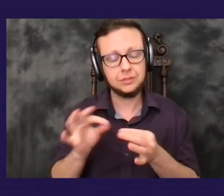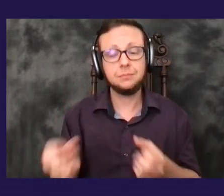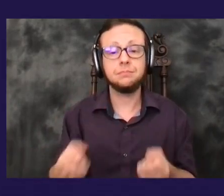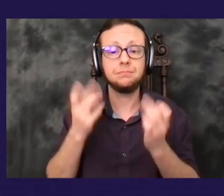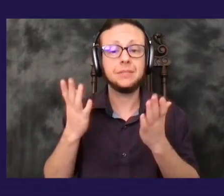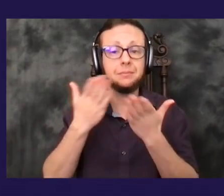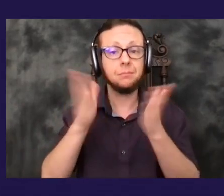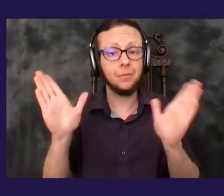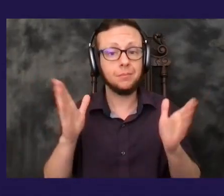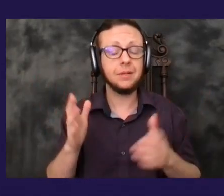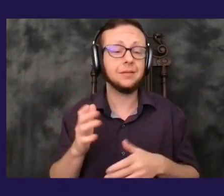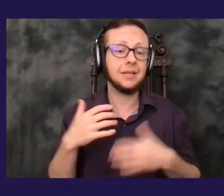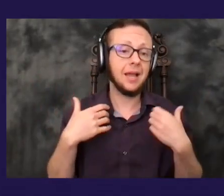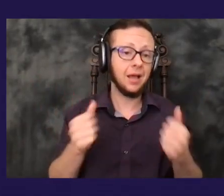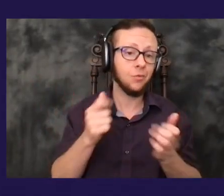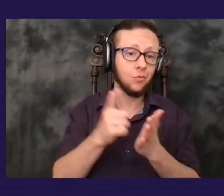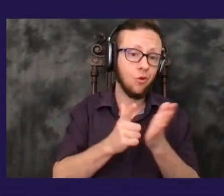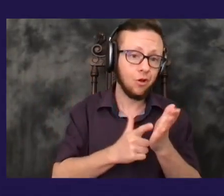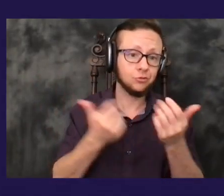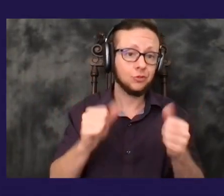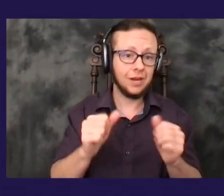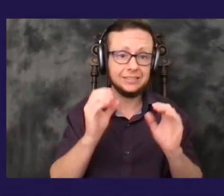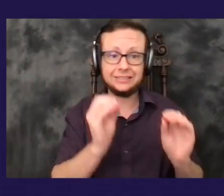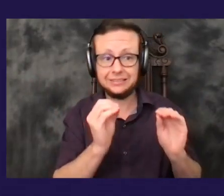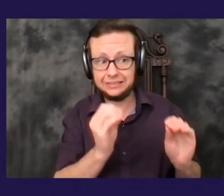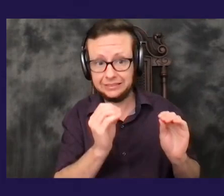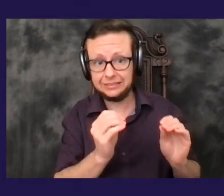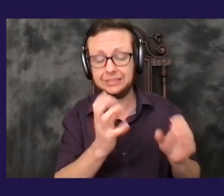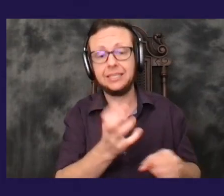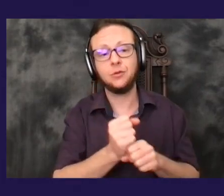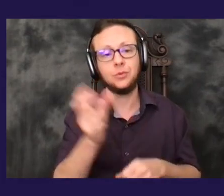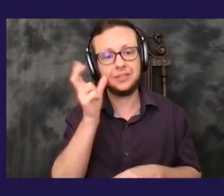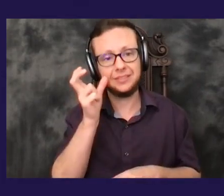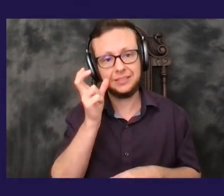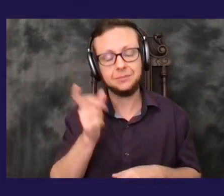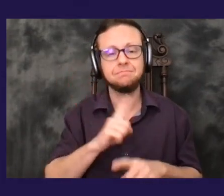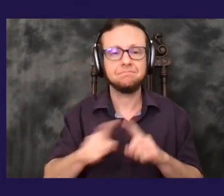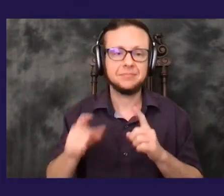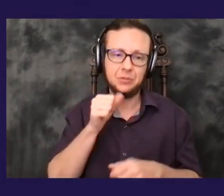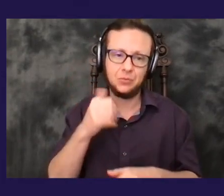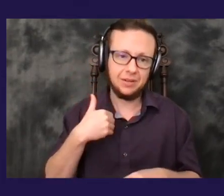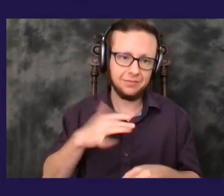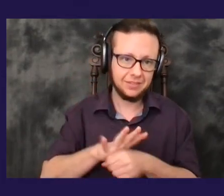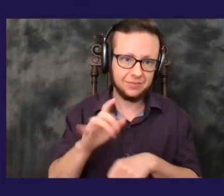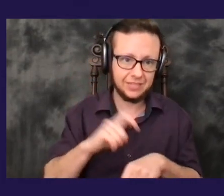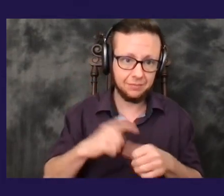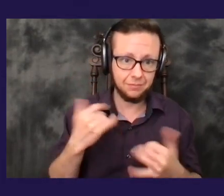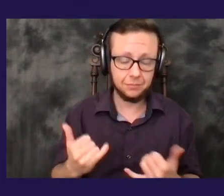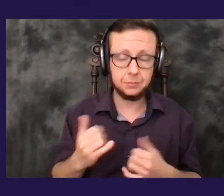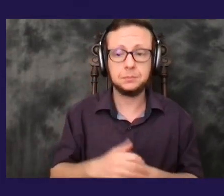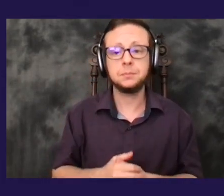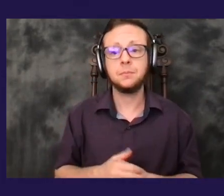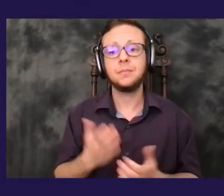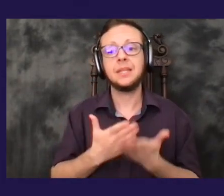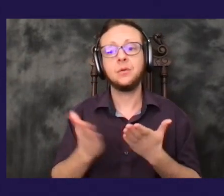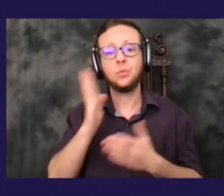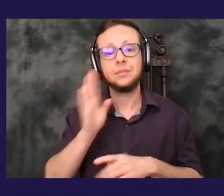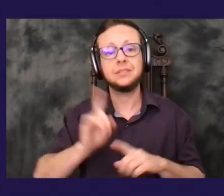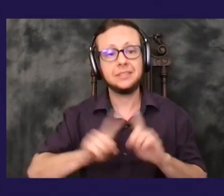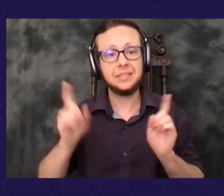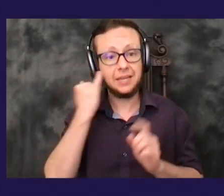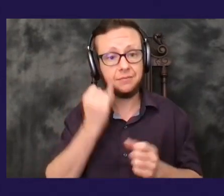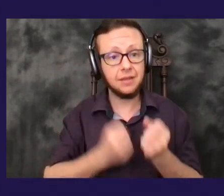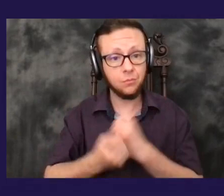keep trying to get you to listen to, and that time prevents me from rehearsing here. Things would be different if everyone in the public